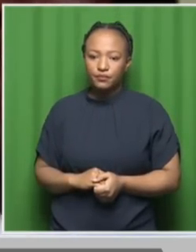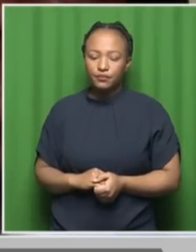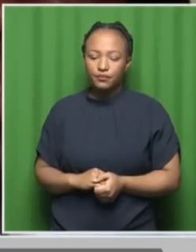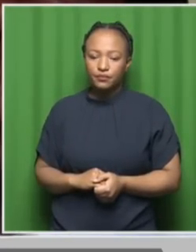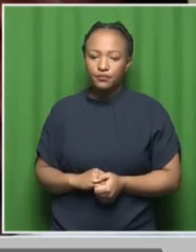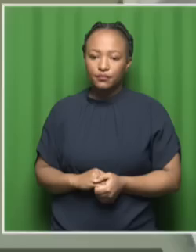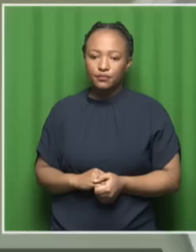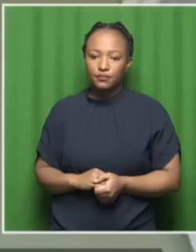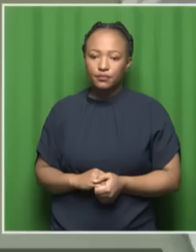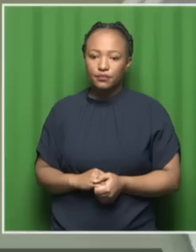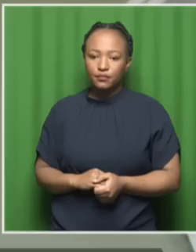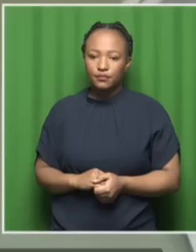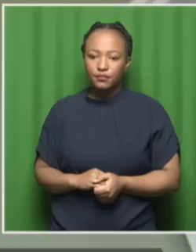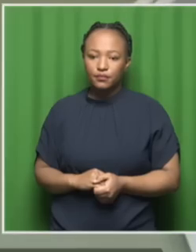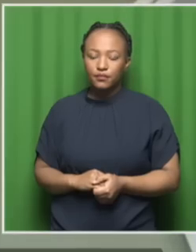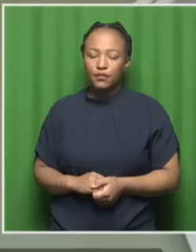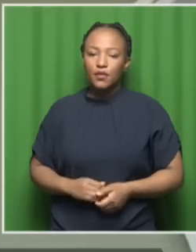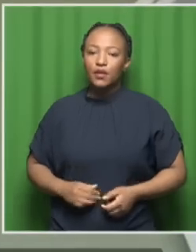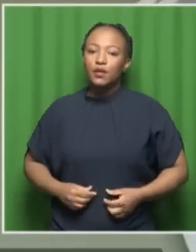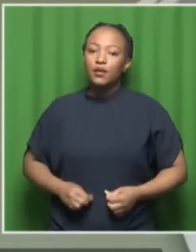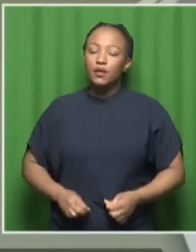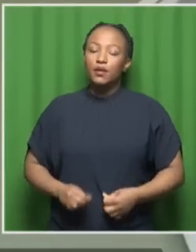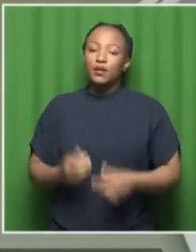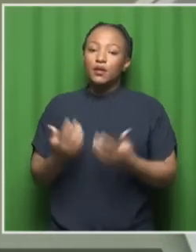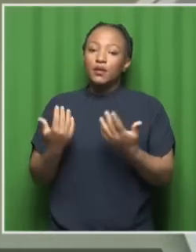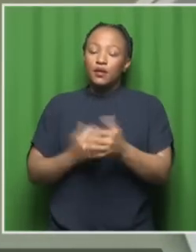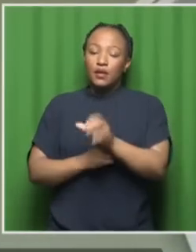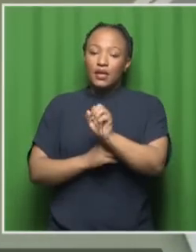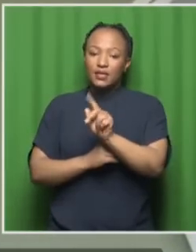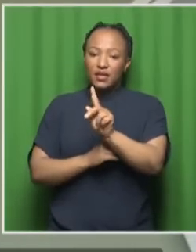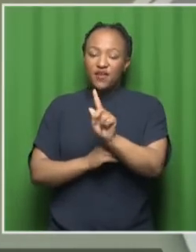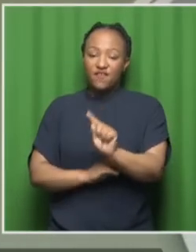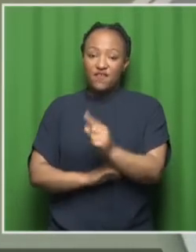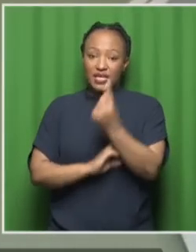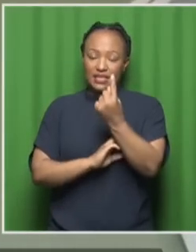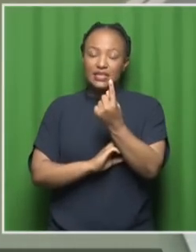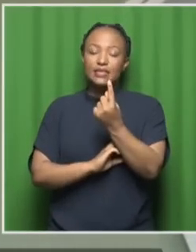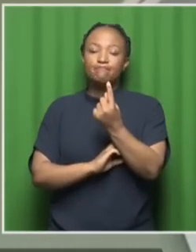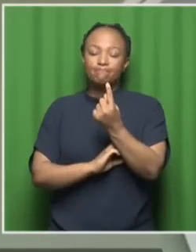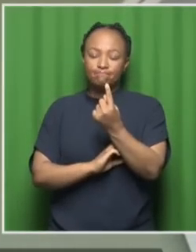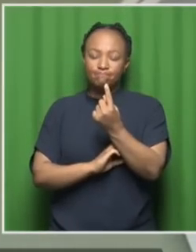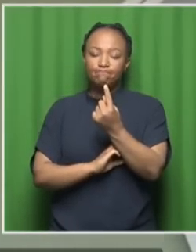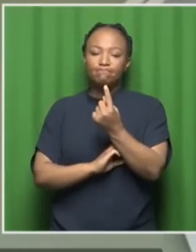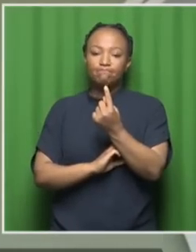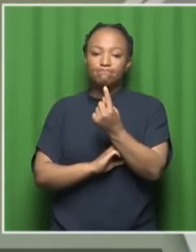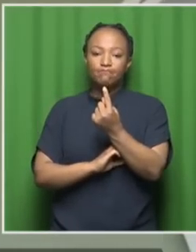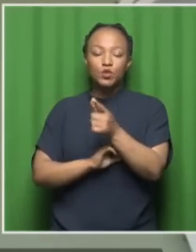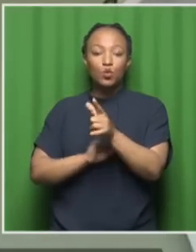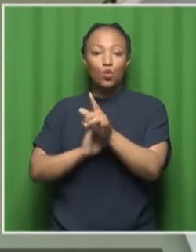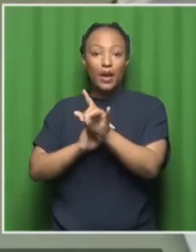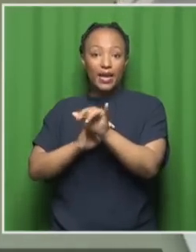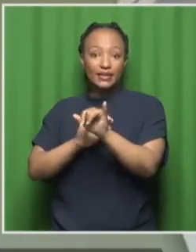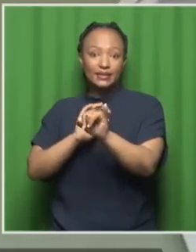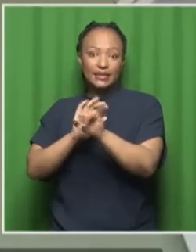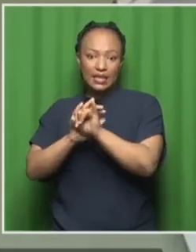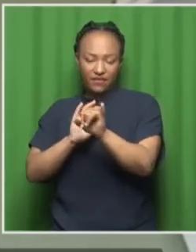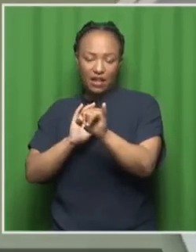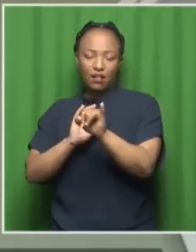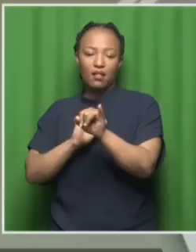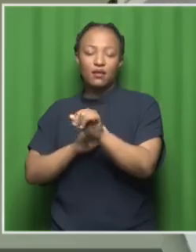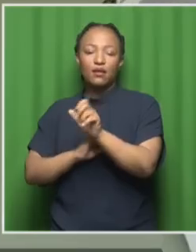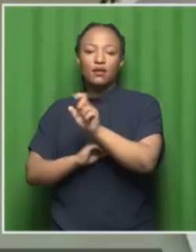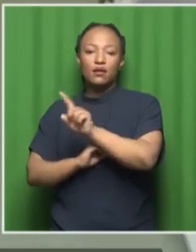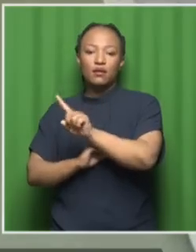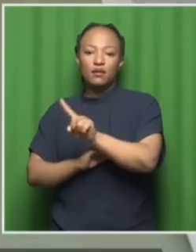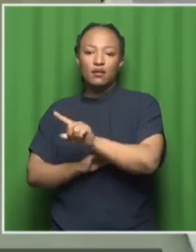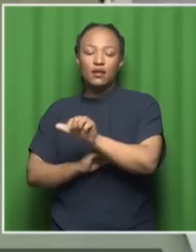Sakina, I think we first need to identify this. You see, there is your Zamazamas,